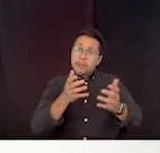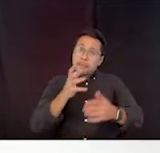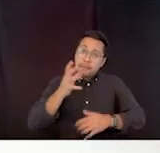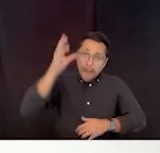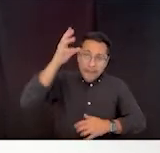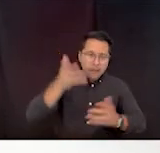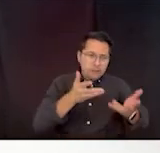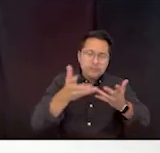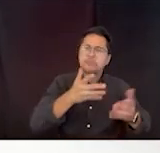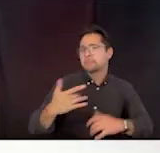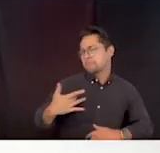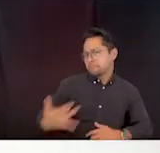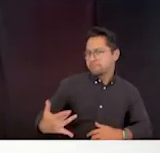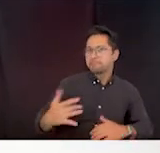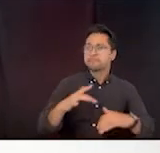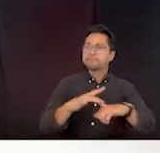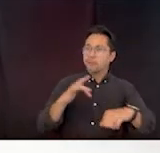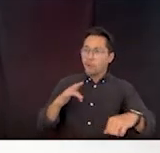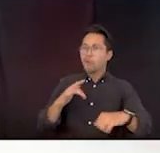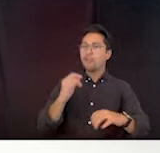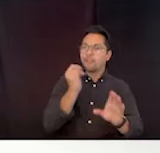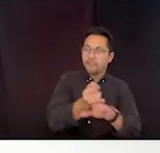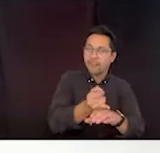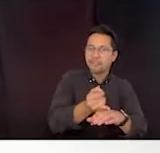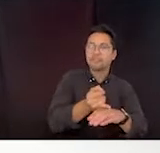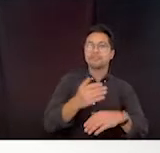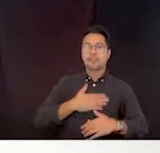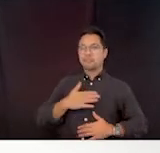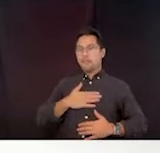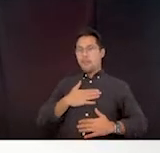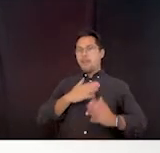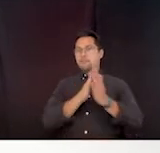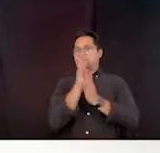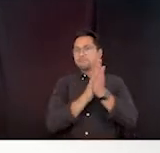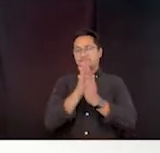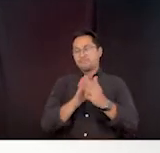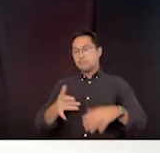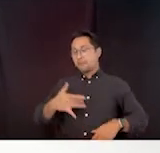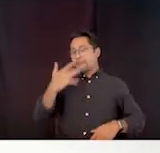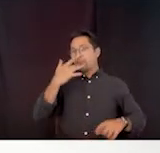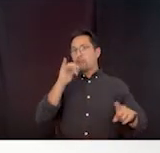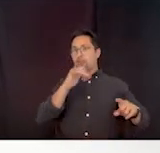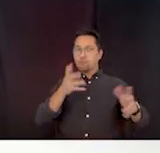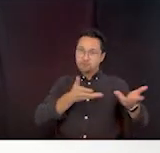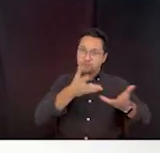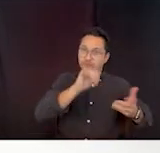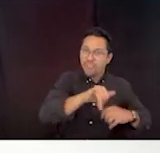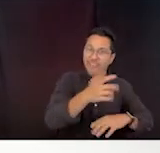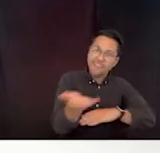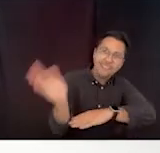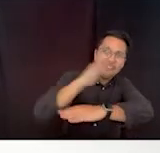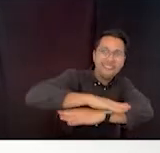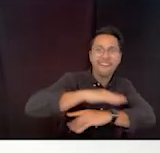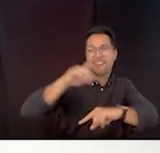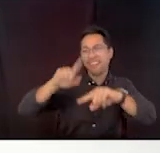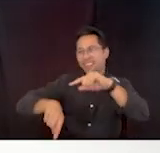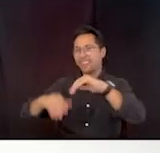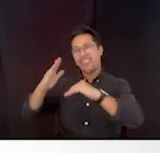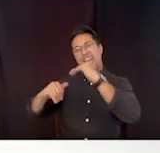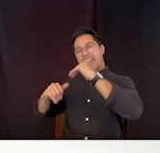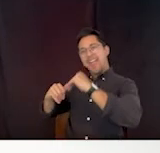where our passion is, and I always say I get paid to play. I would much rather do that all day than, do something that looks more like work,